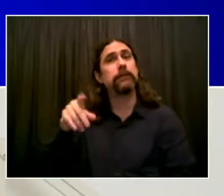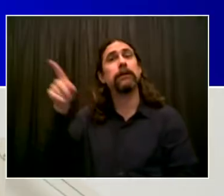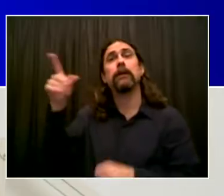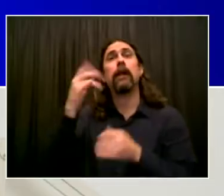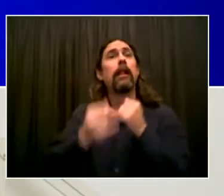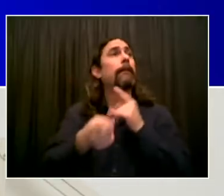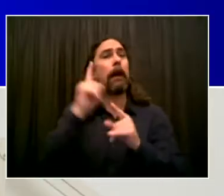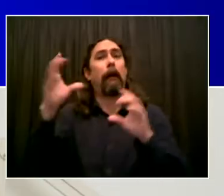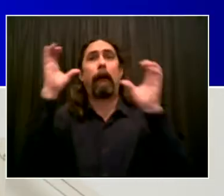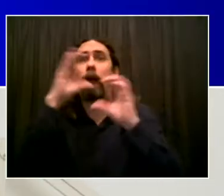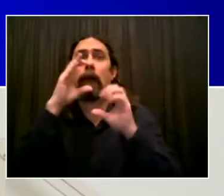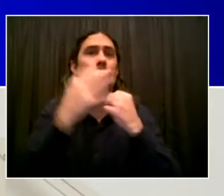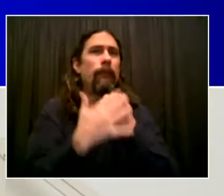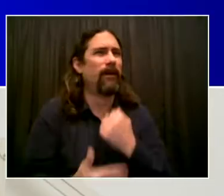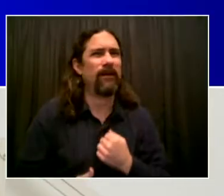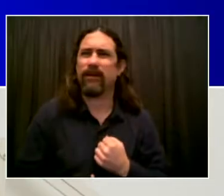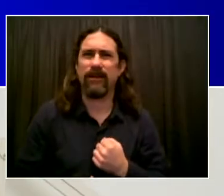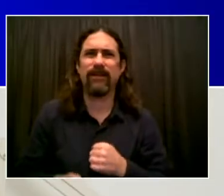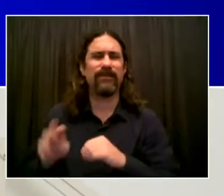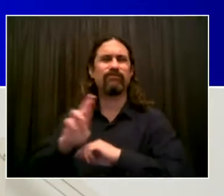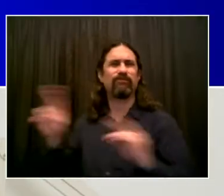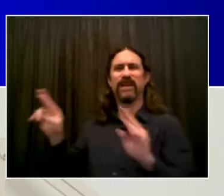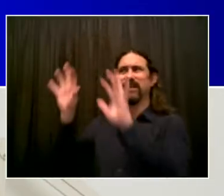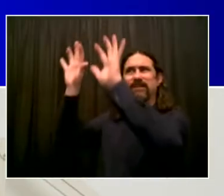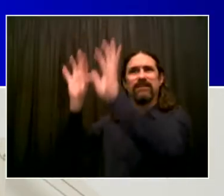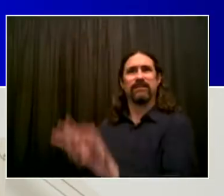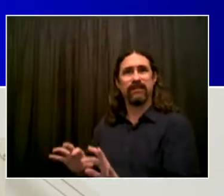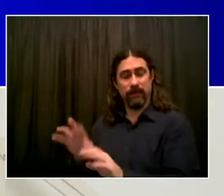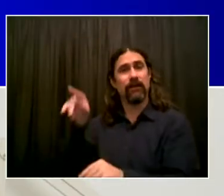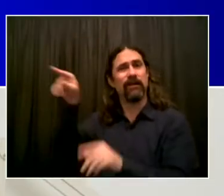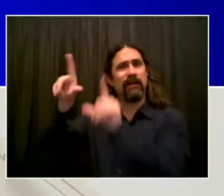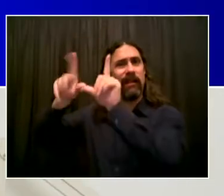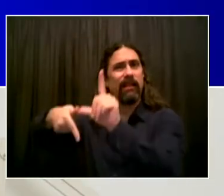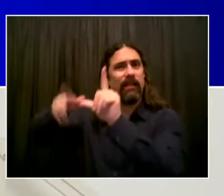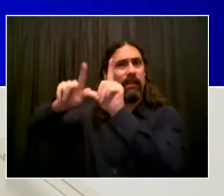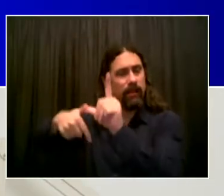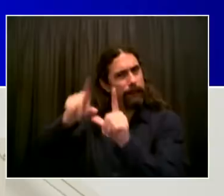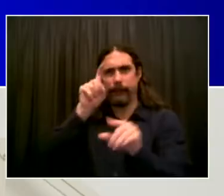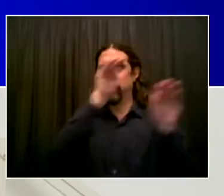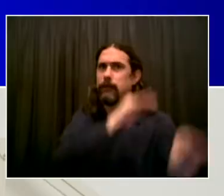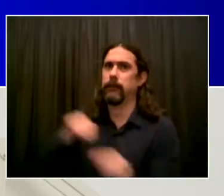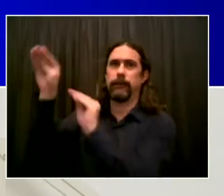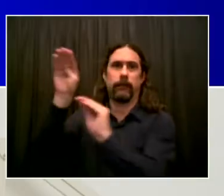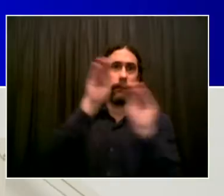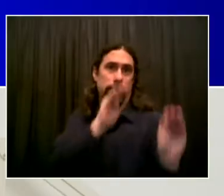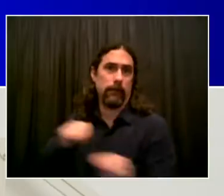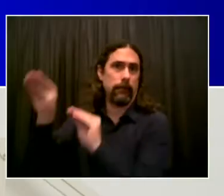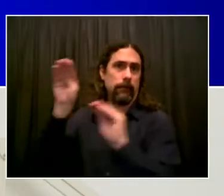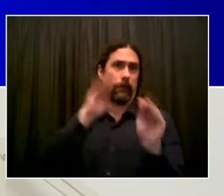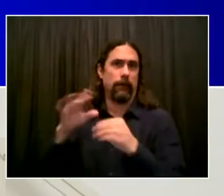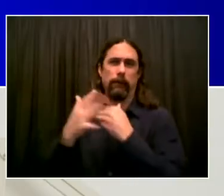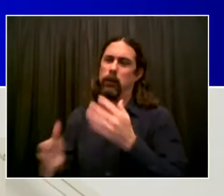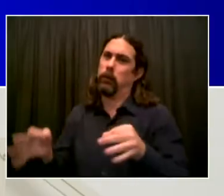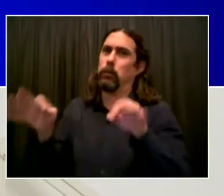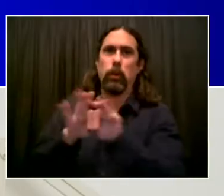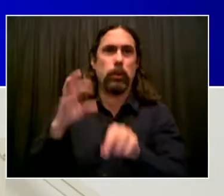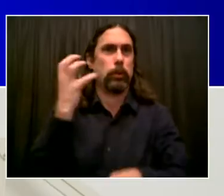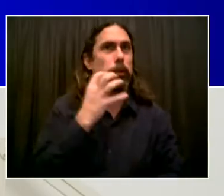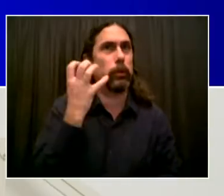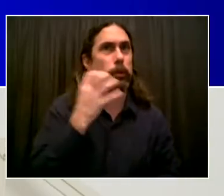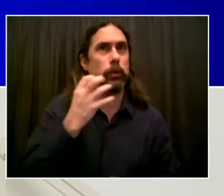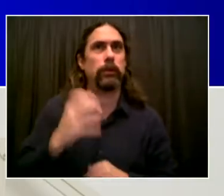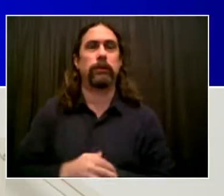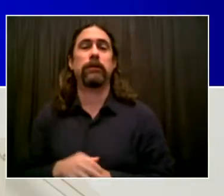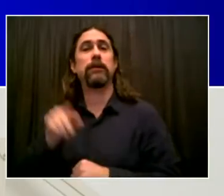building a healthier tomorrow. Here's an organization that needed a sustainable home for the future. Because of the action of the